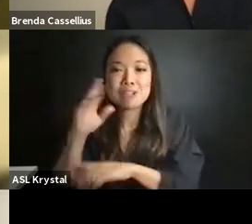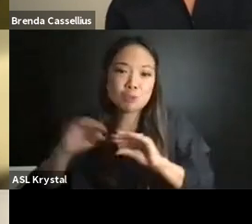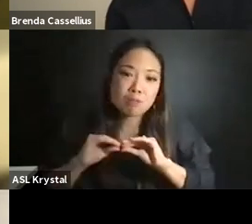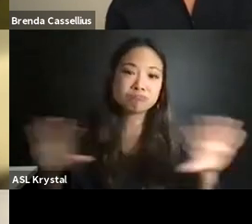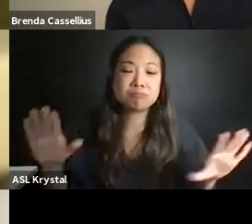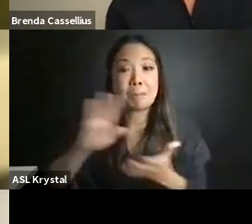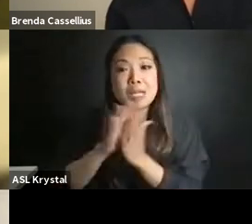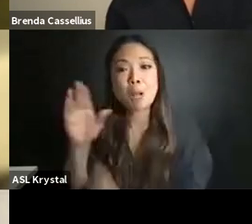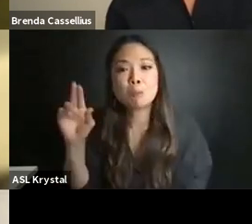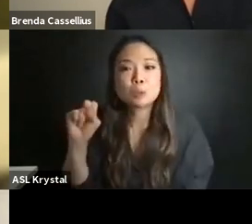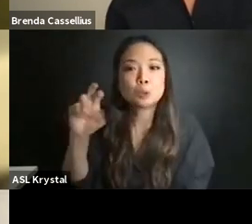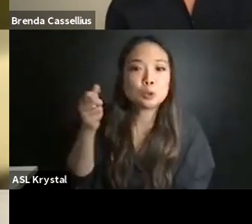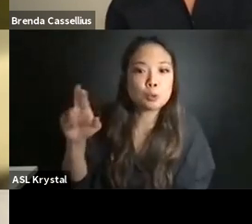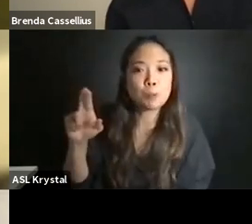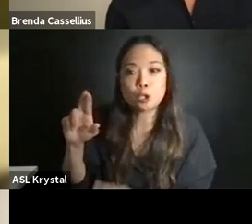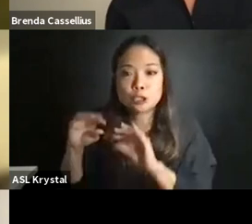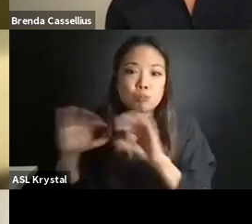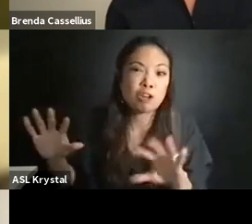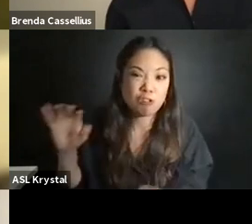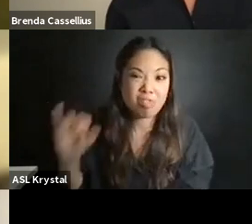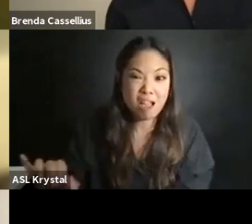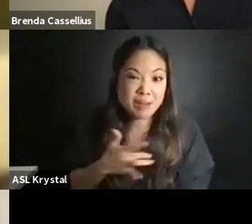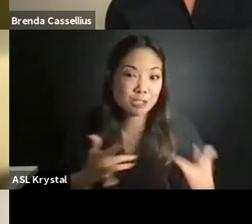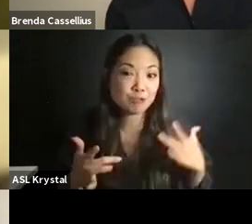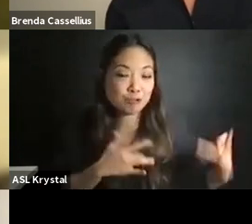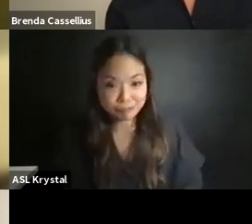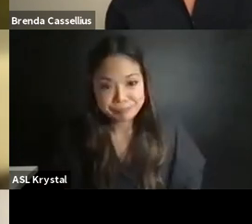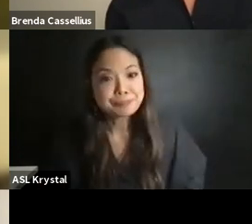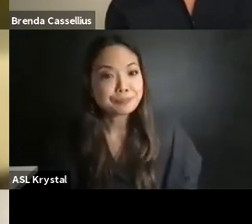thank you our next speaker is john mudd